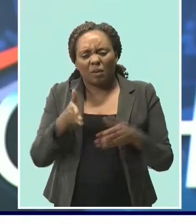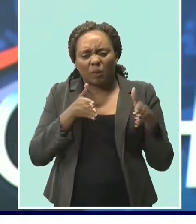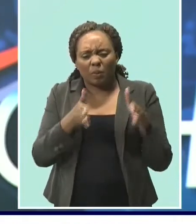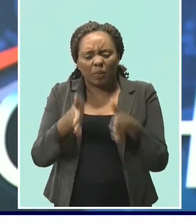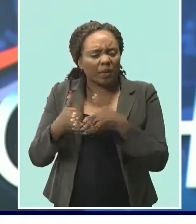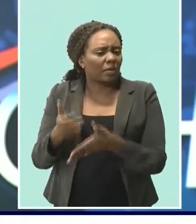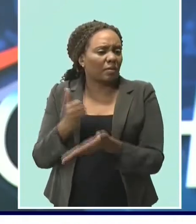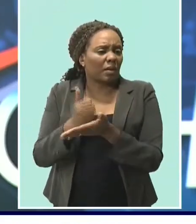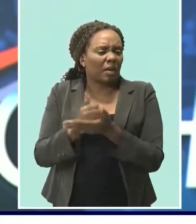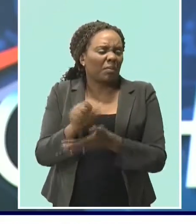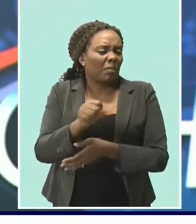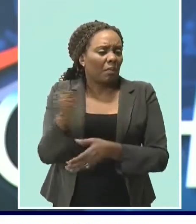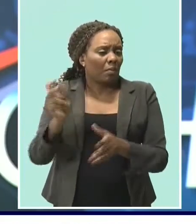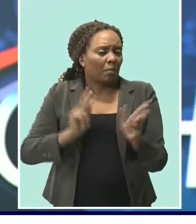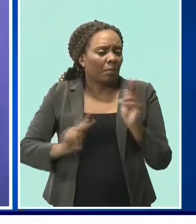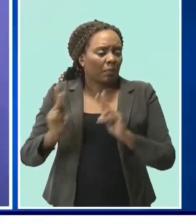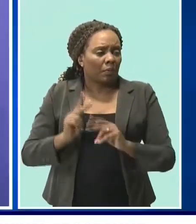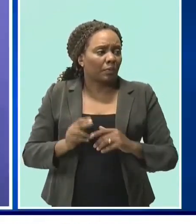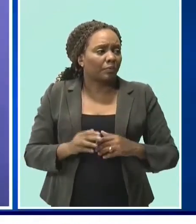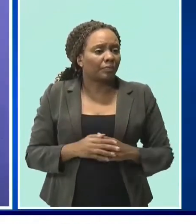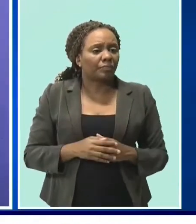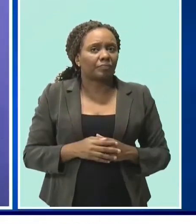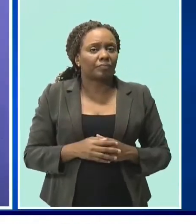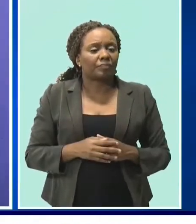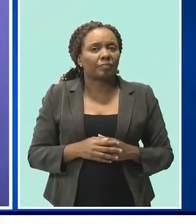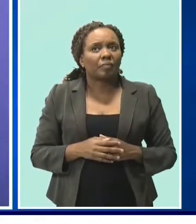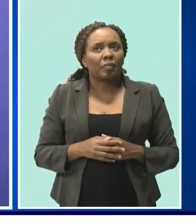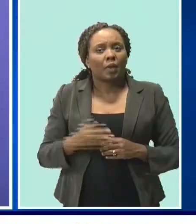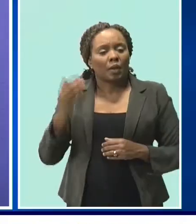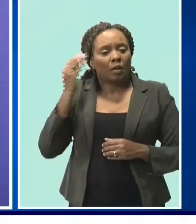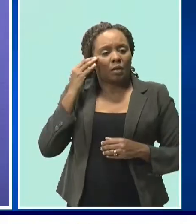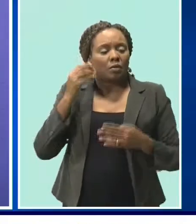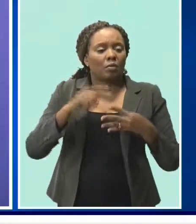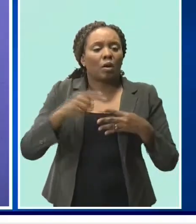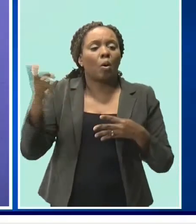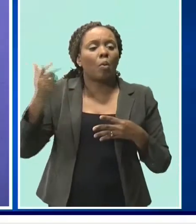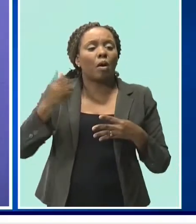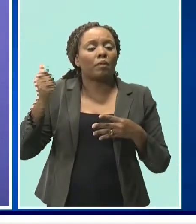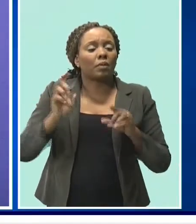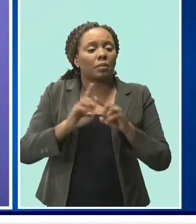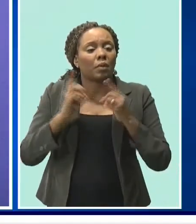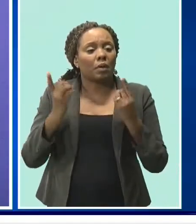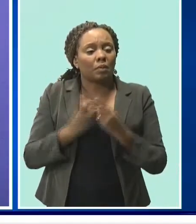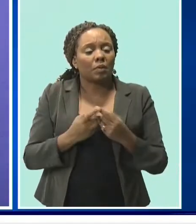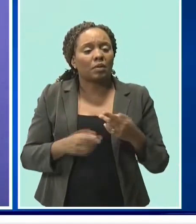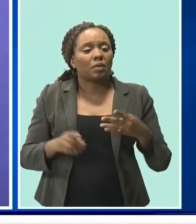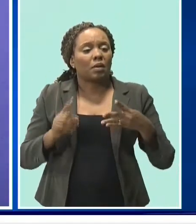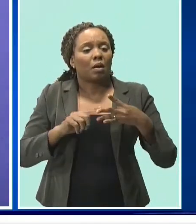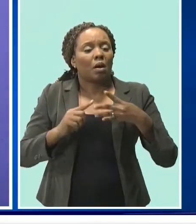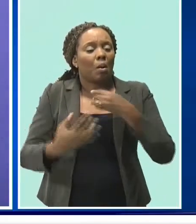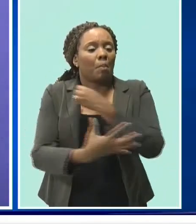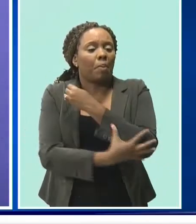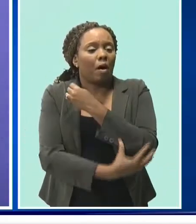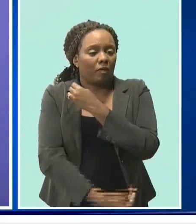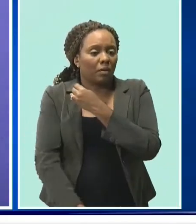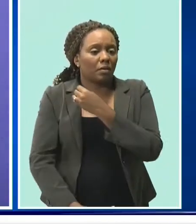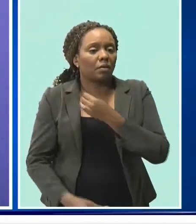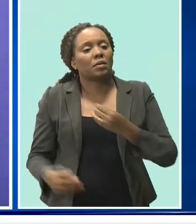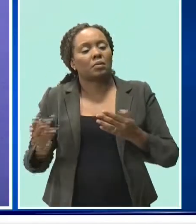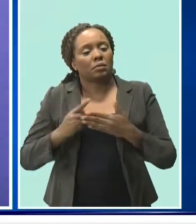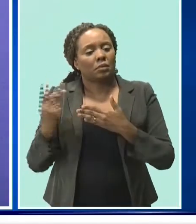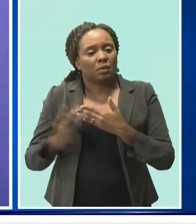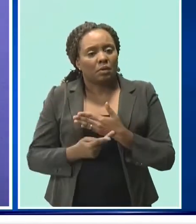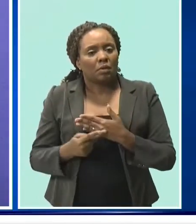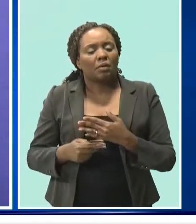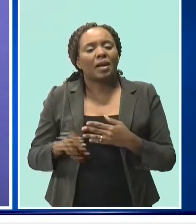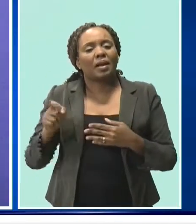to help others. So there's the Welfare Department, Poverty Alleviation Bureau that we've been asked to refer persons to so